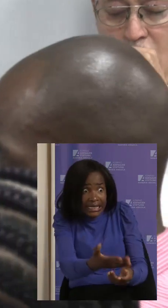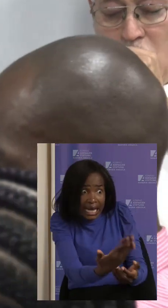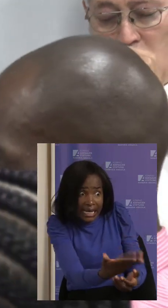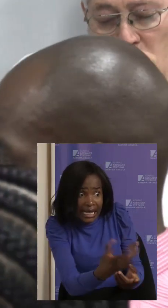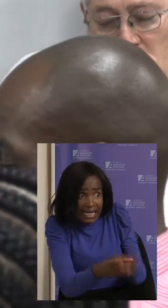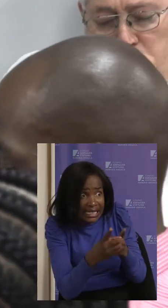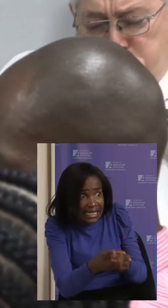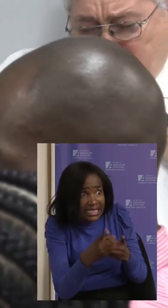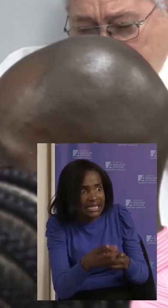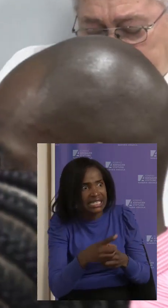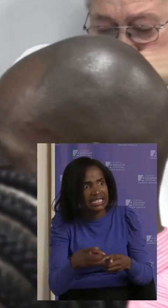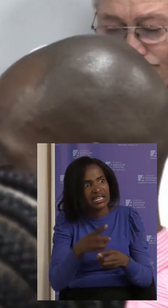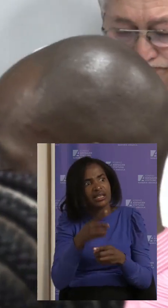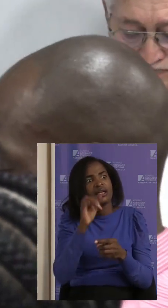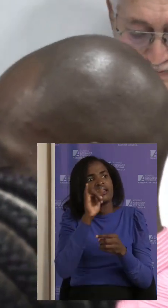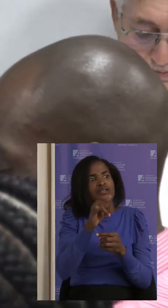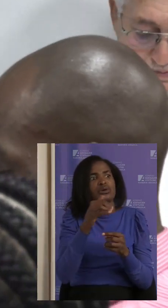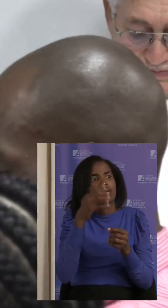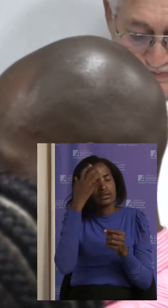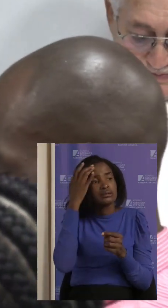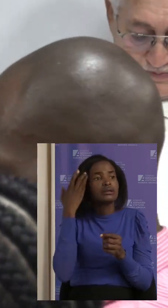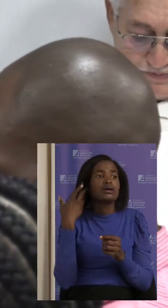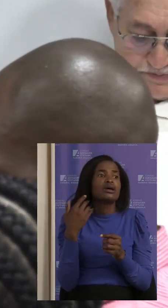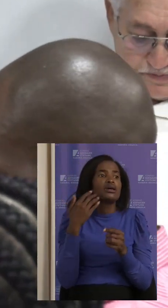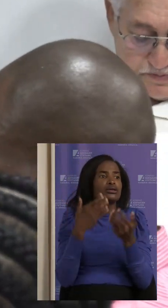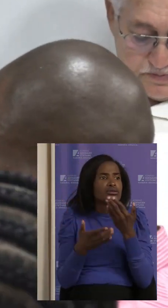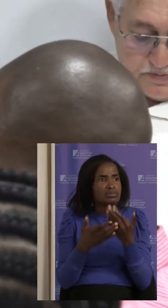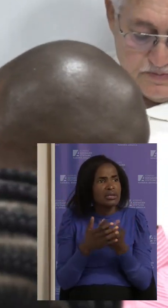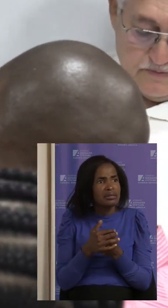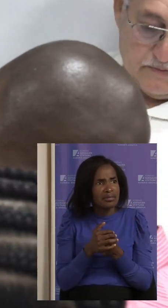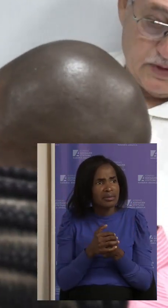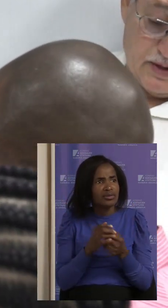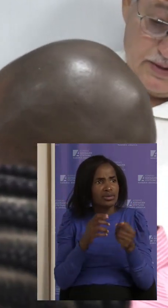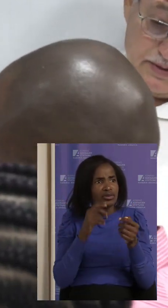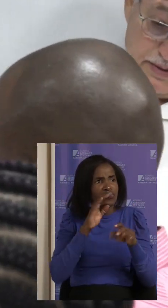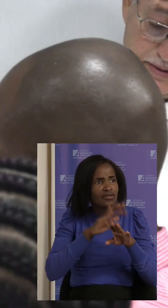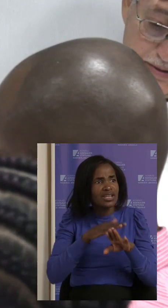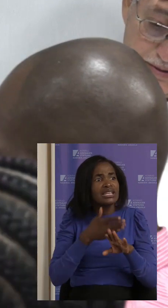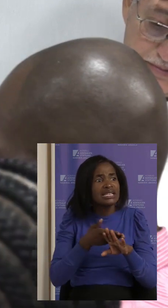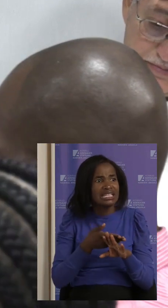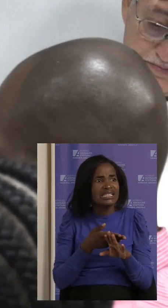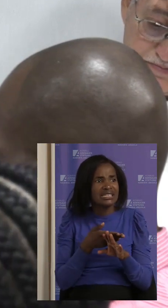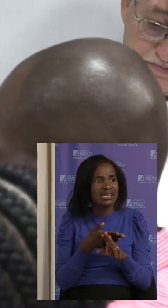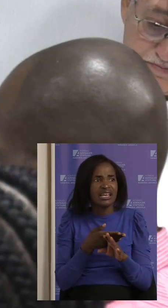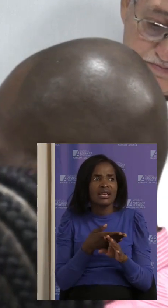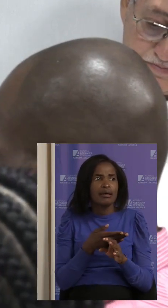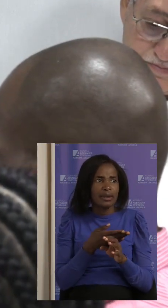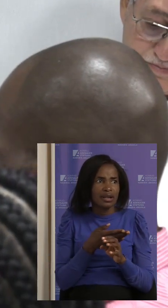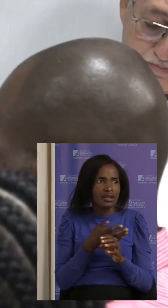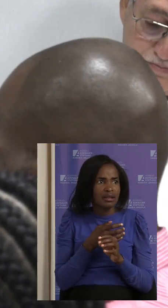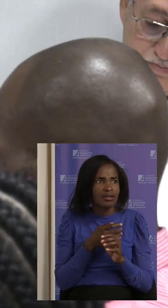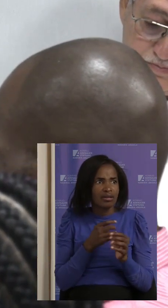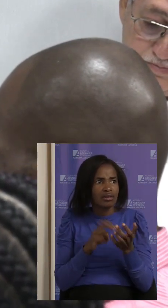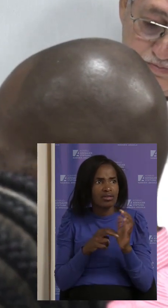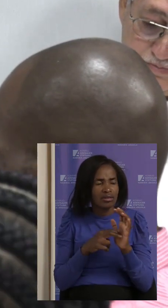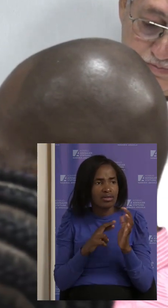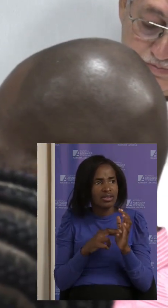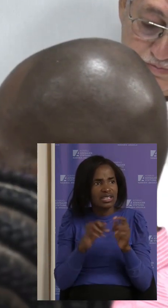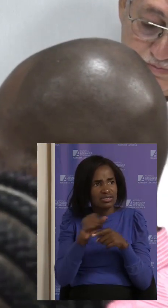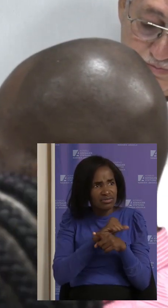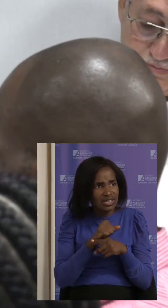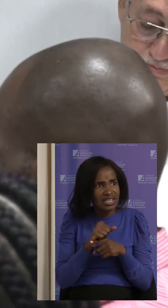want us to focus. So, and maybe just to cut it short, the other aspect is that when you look at training, and I've